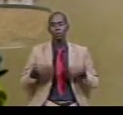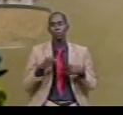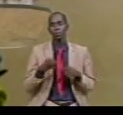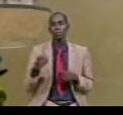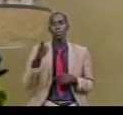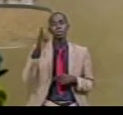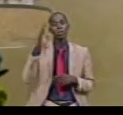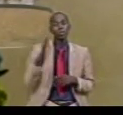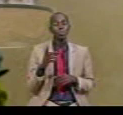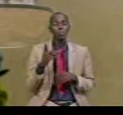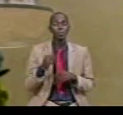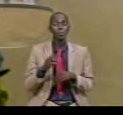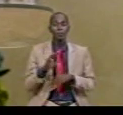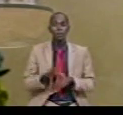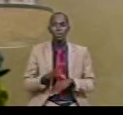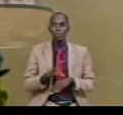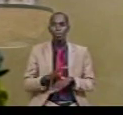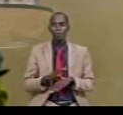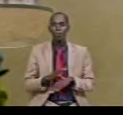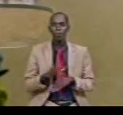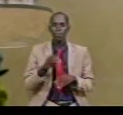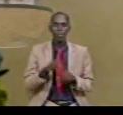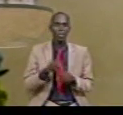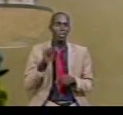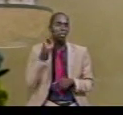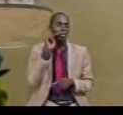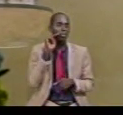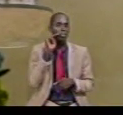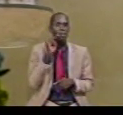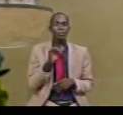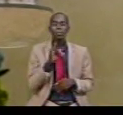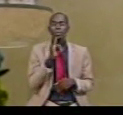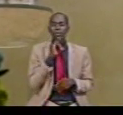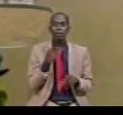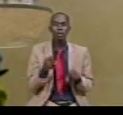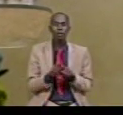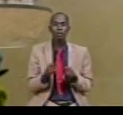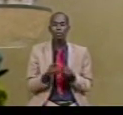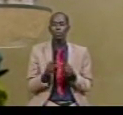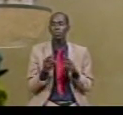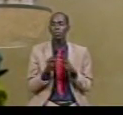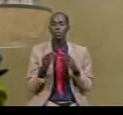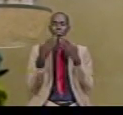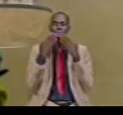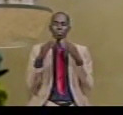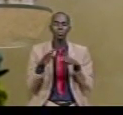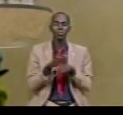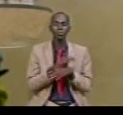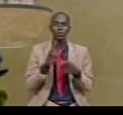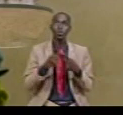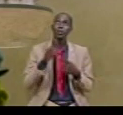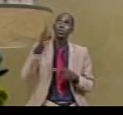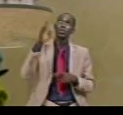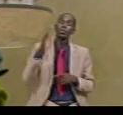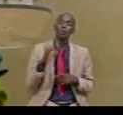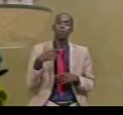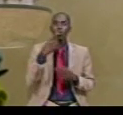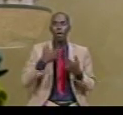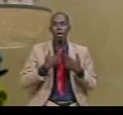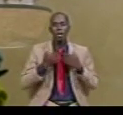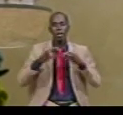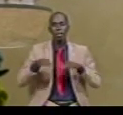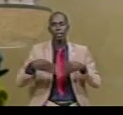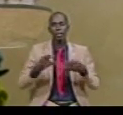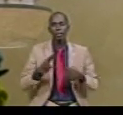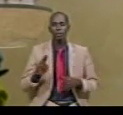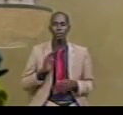The church in Nigeria is also very grateful unto God who has given us